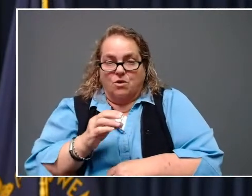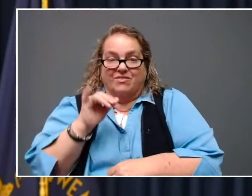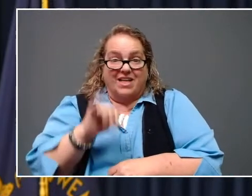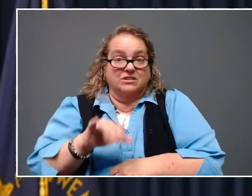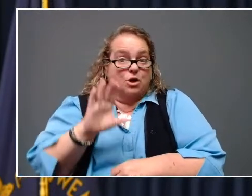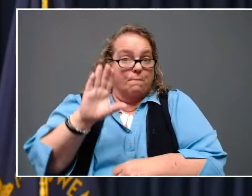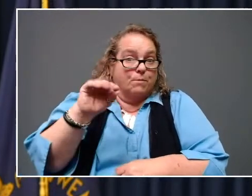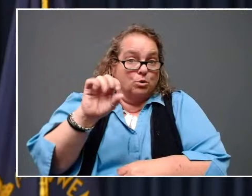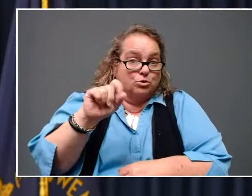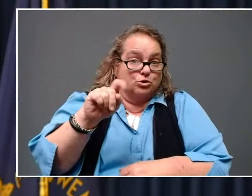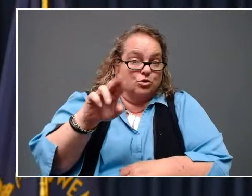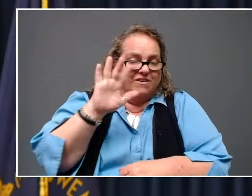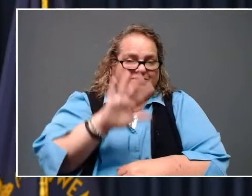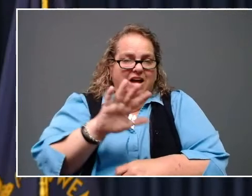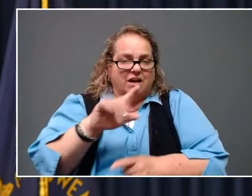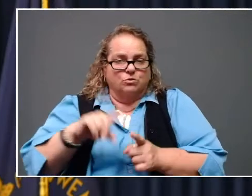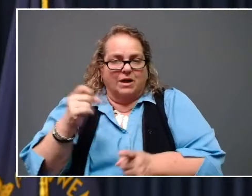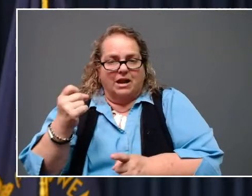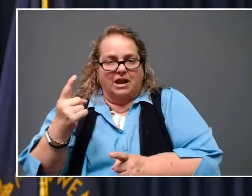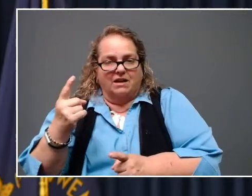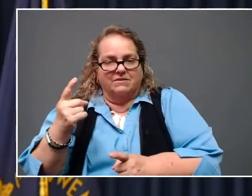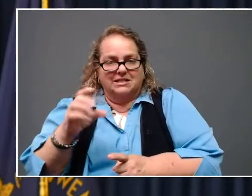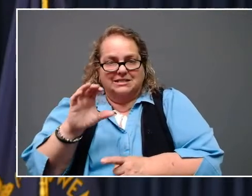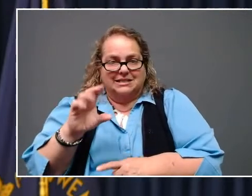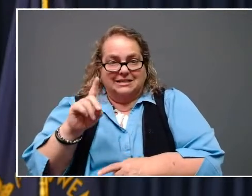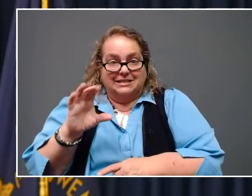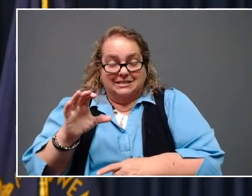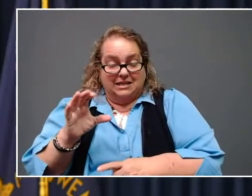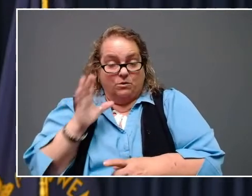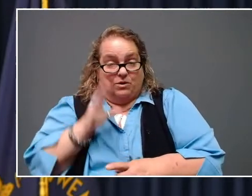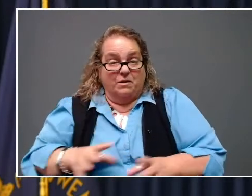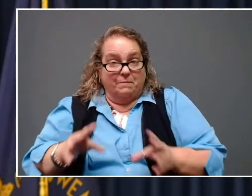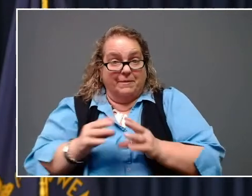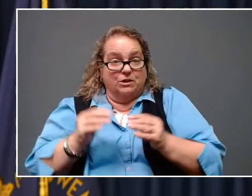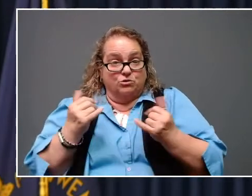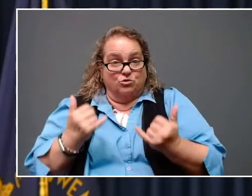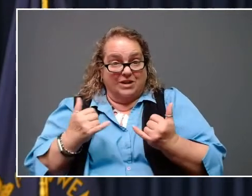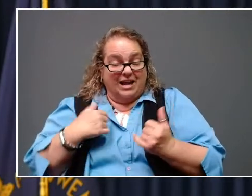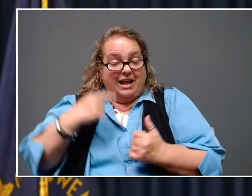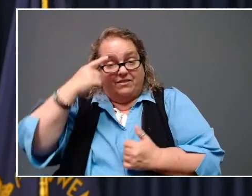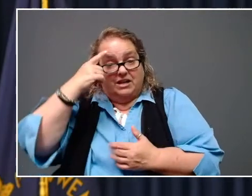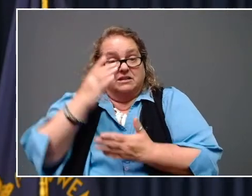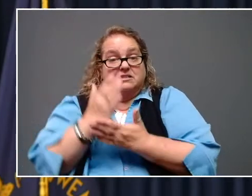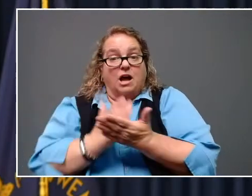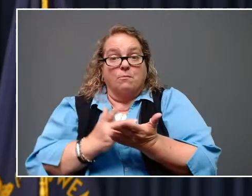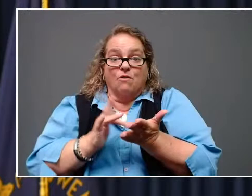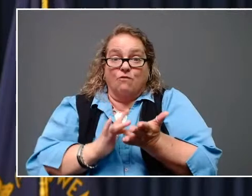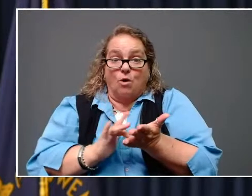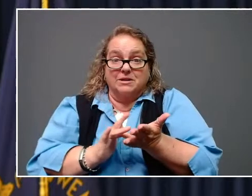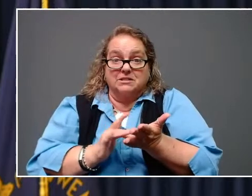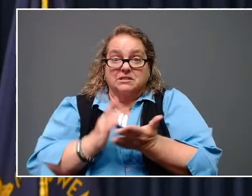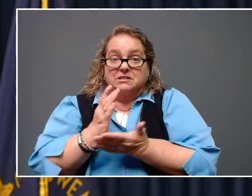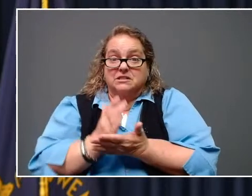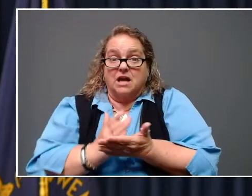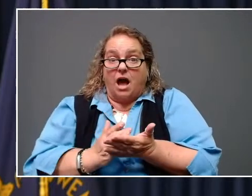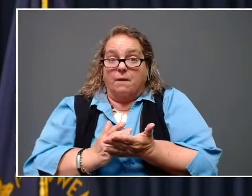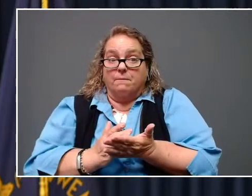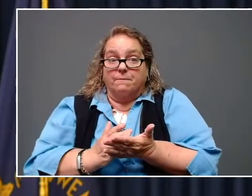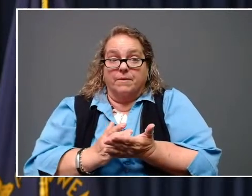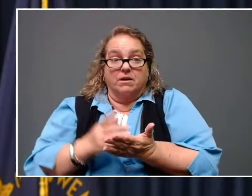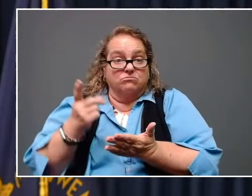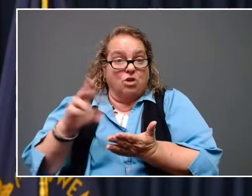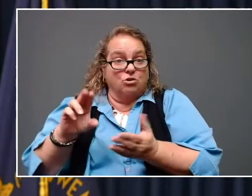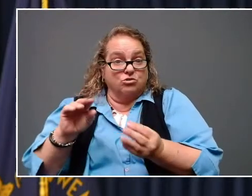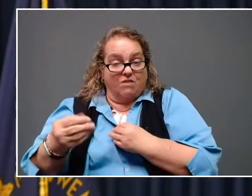to 11. The CDC is meeting today, I believe. Some pharmacies and some pediatric offices have already made available that